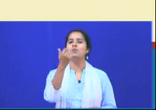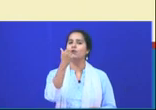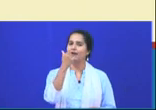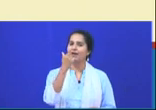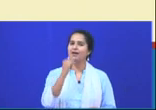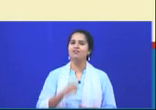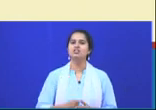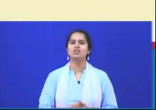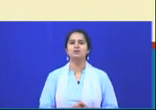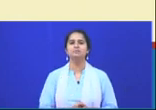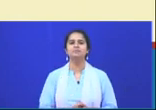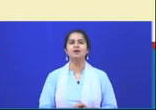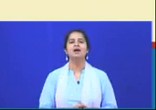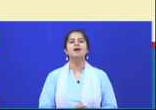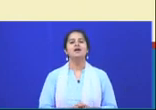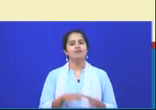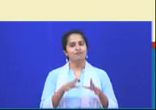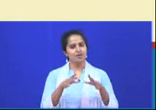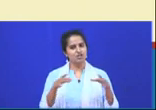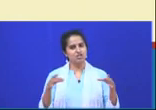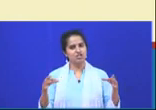makshikayah mukhe visham